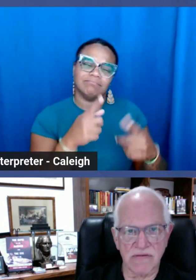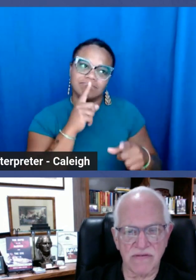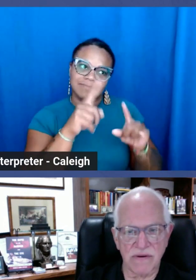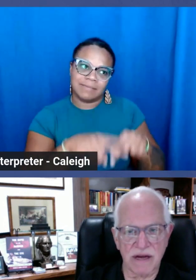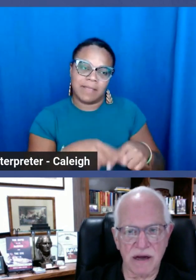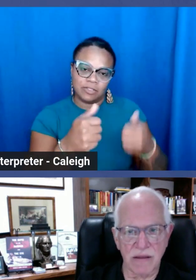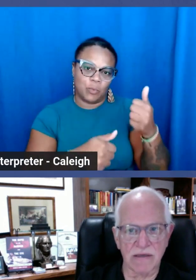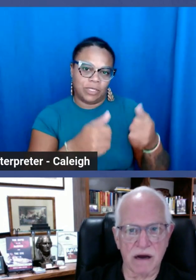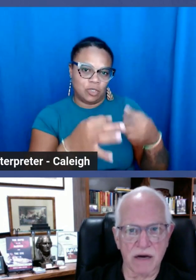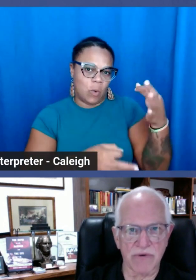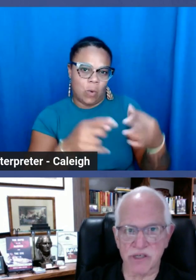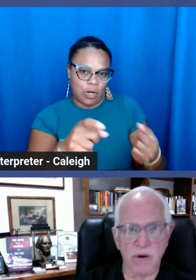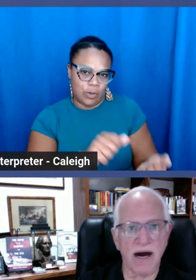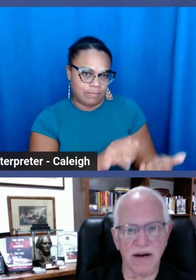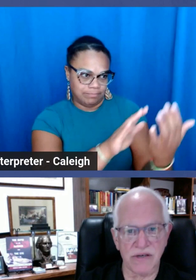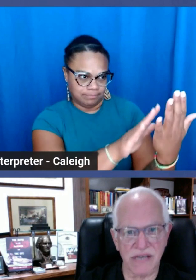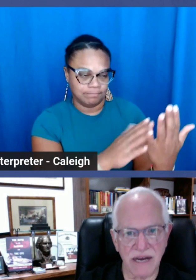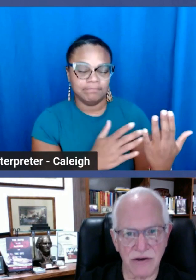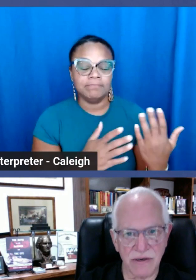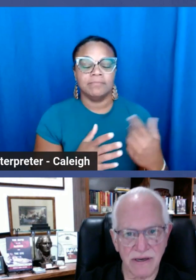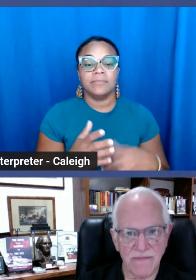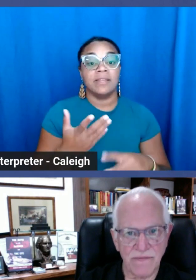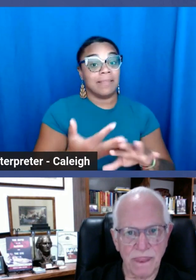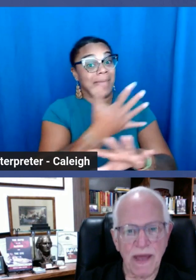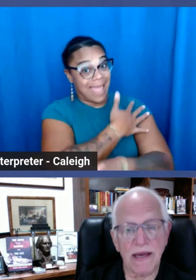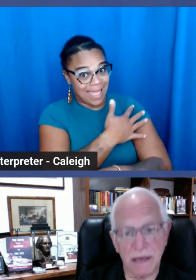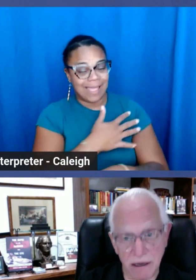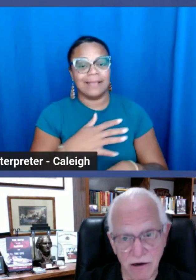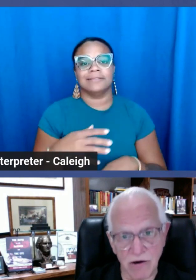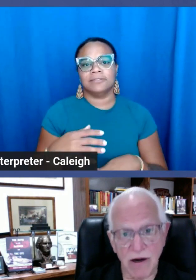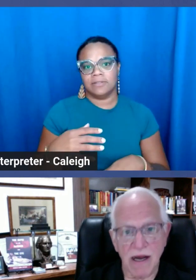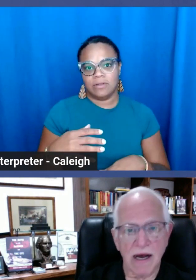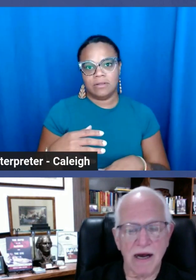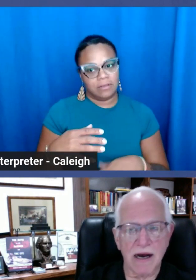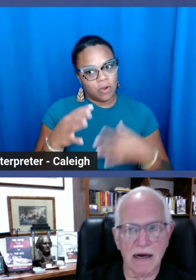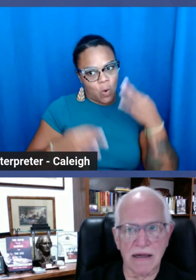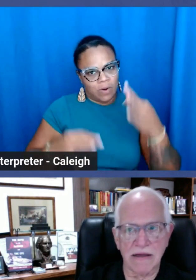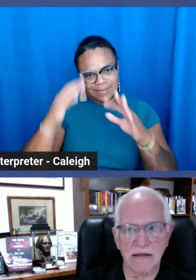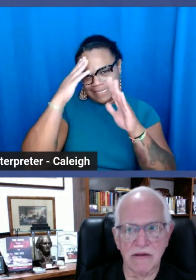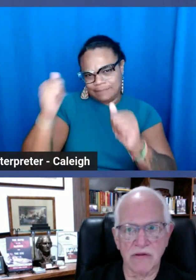courts have held Congress to a higher standard. Here,